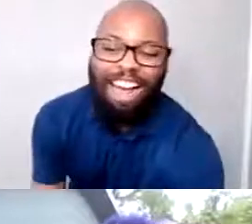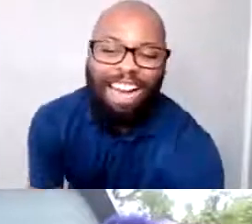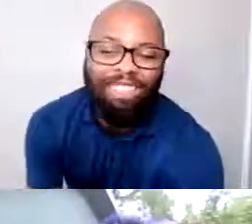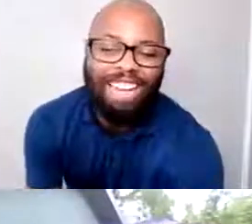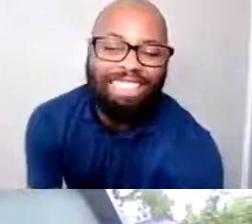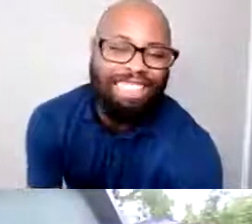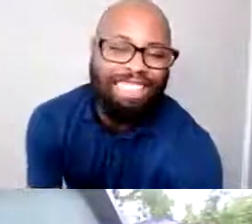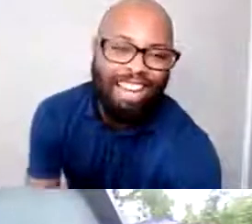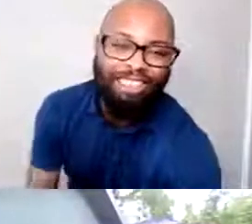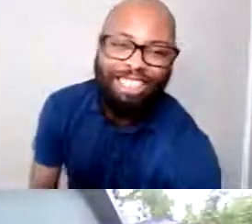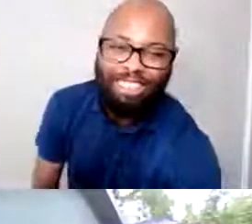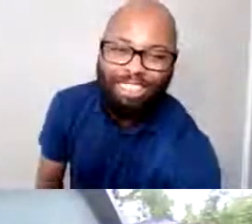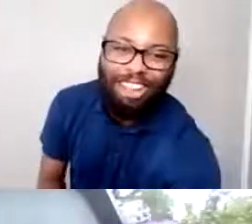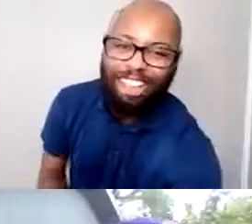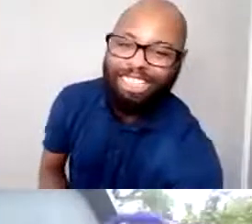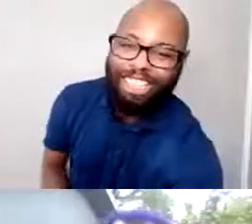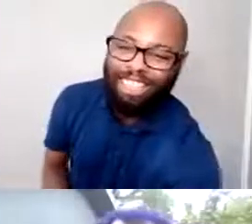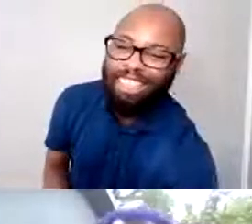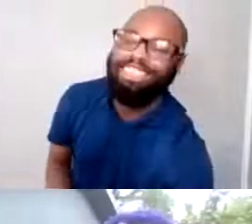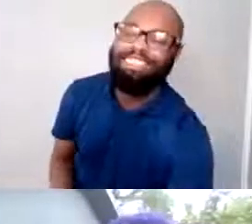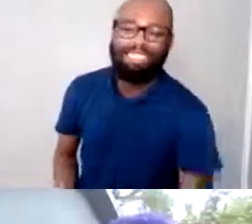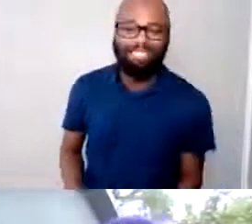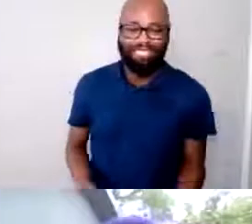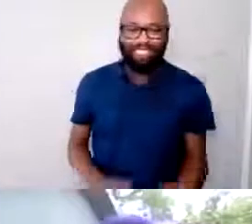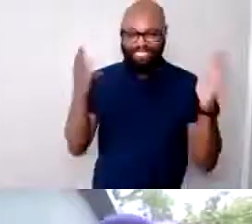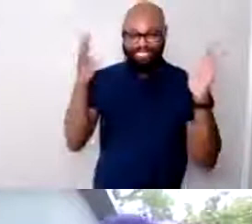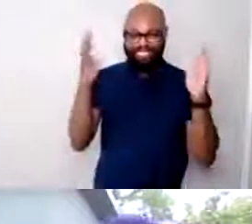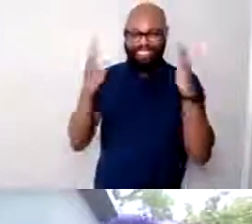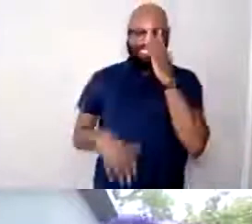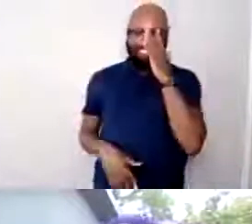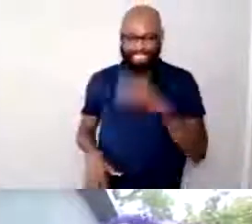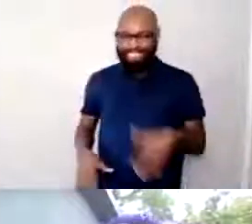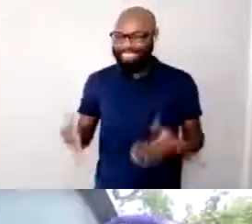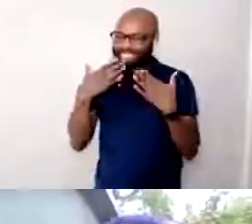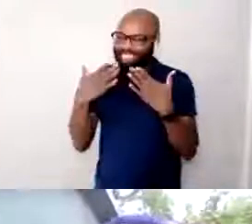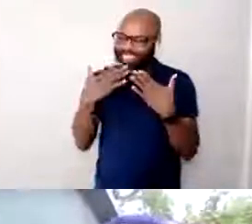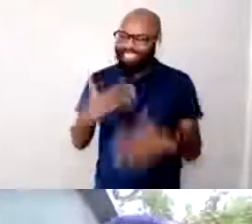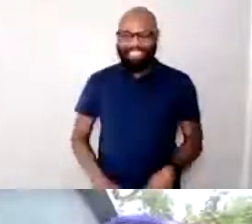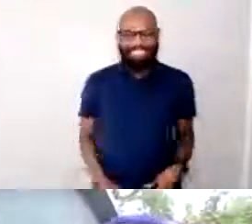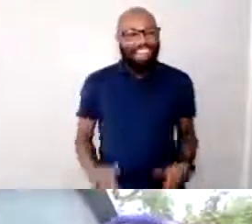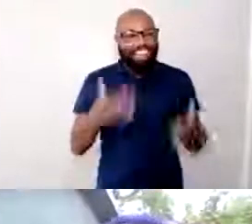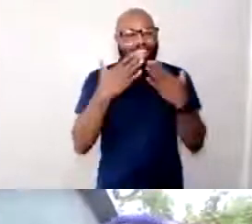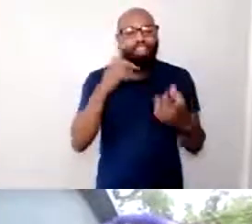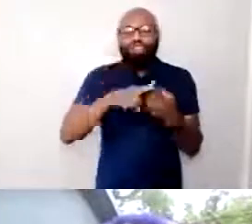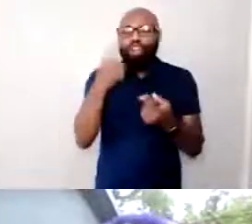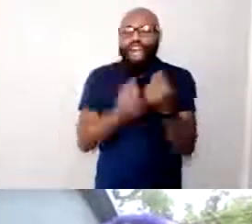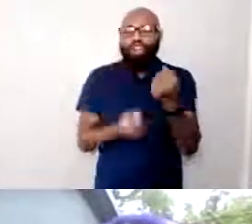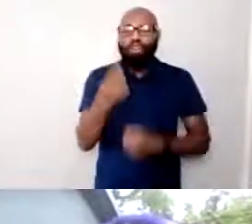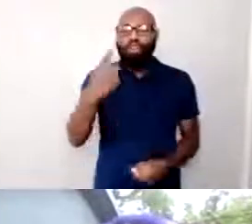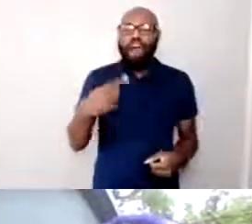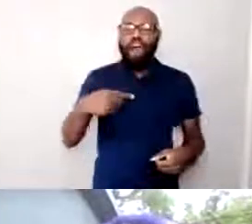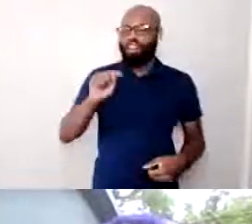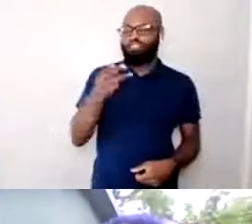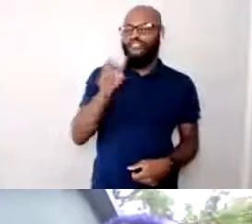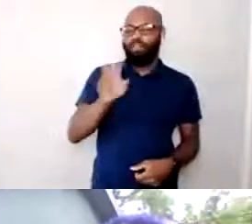ordinance. Antoinetta says, I agree too. I love seeing it. Thank you. Thank you to everybody. I'm so excited